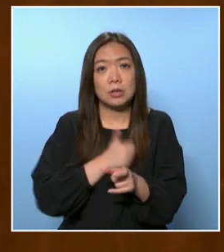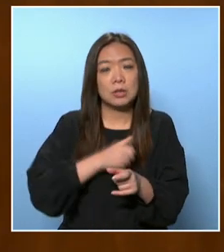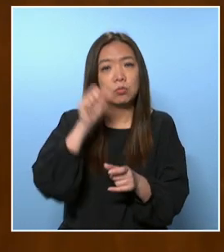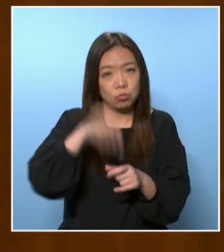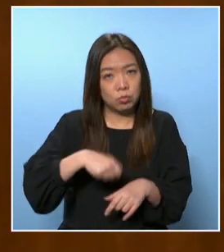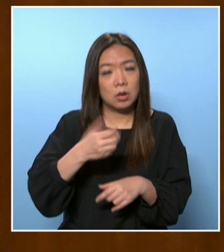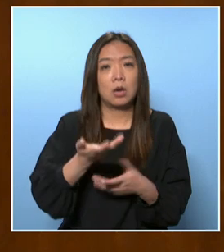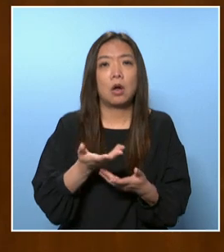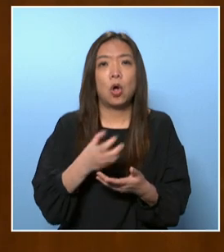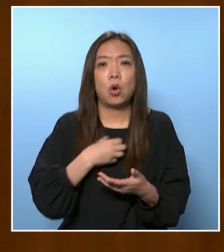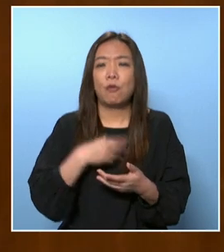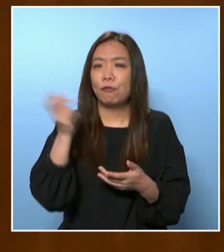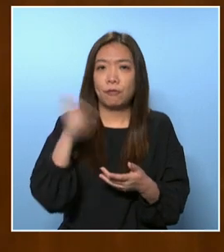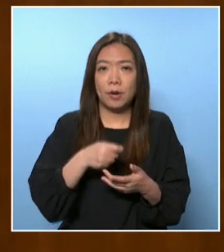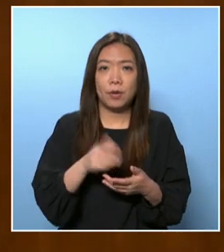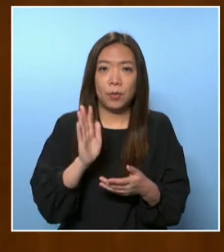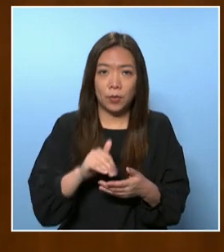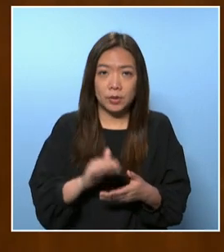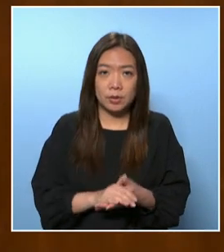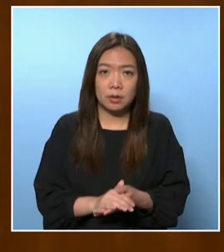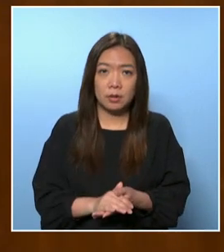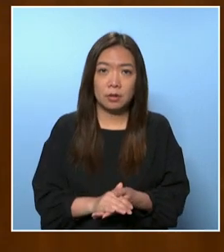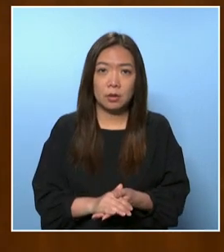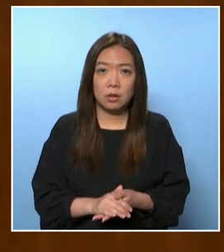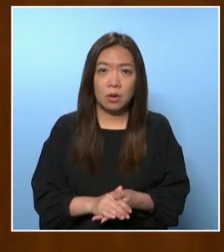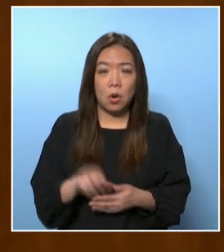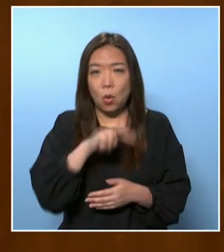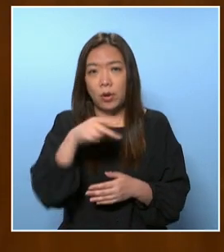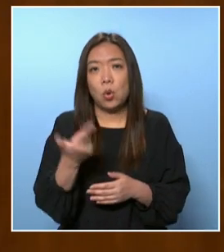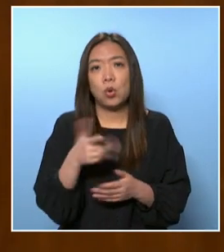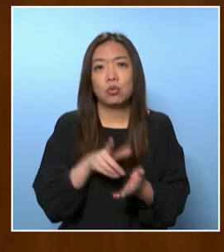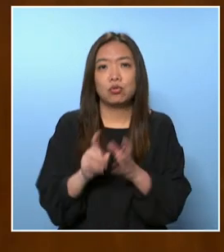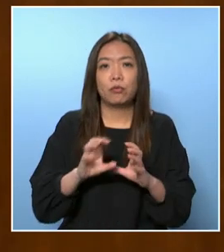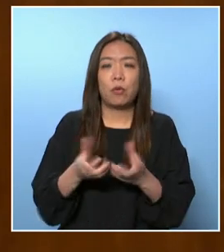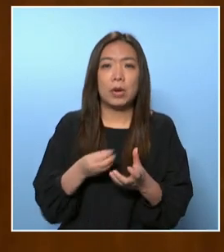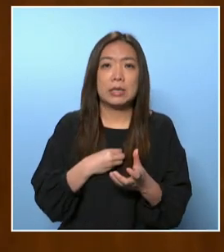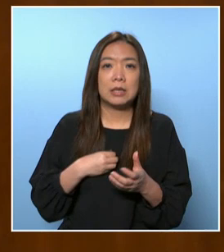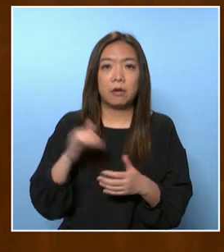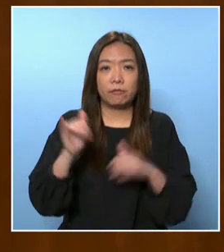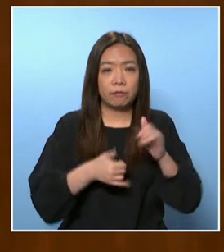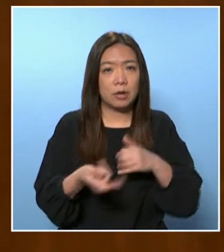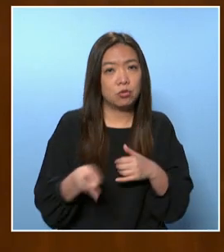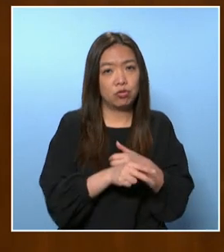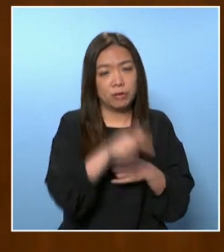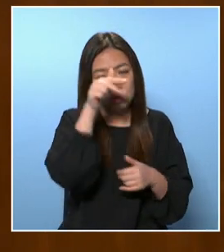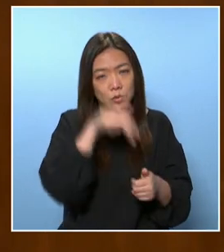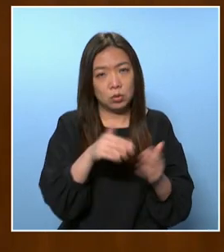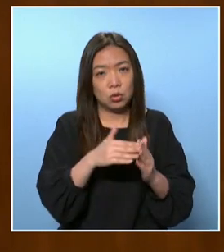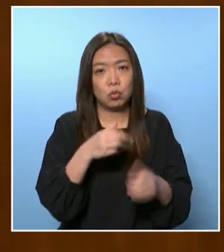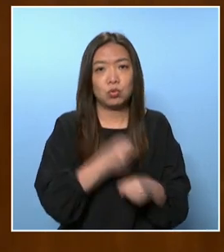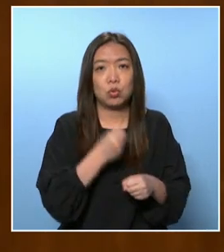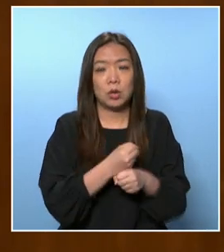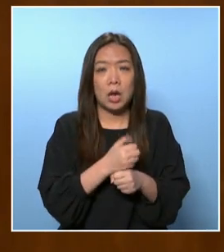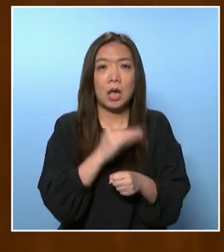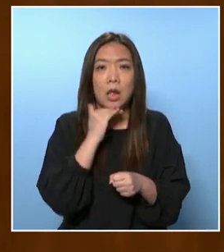them. If the FS find this agreeable, I'm sure that you will be able to identify many specialist